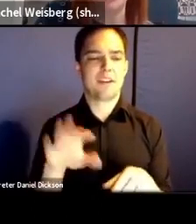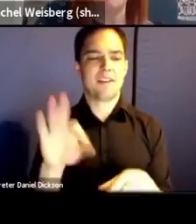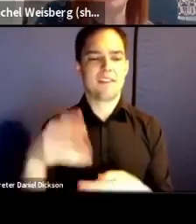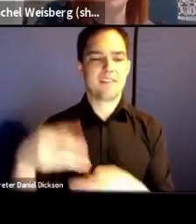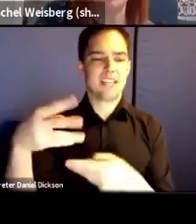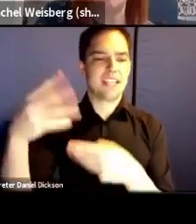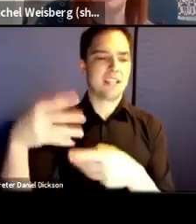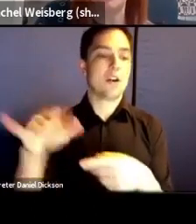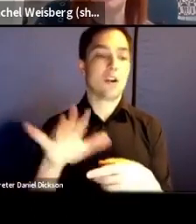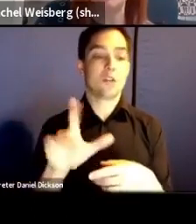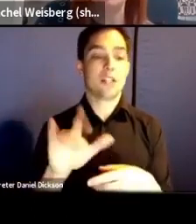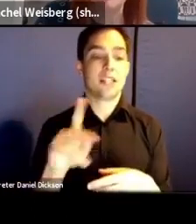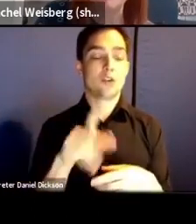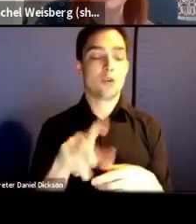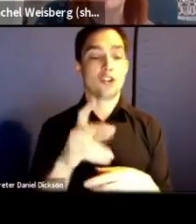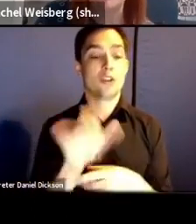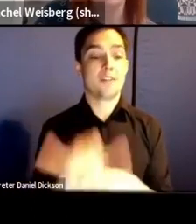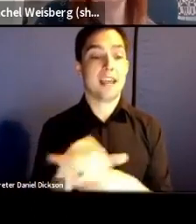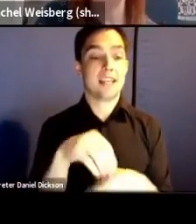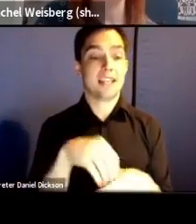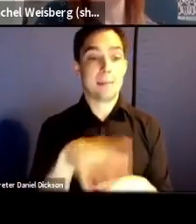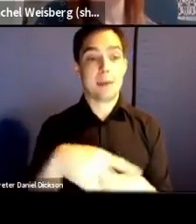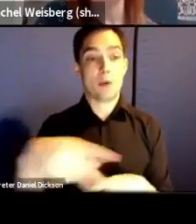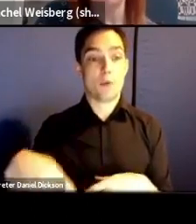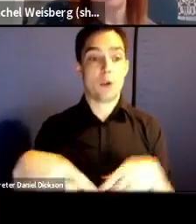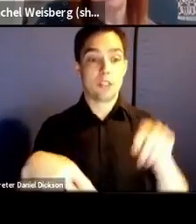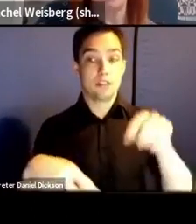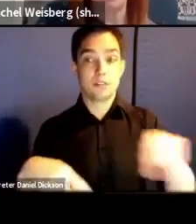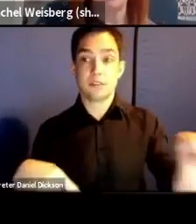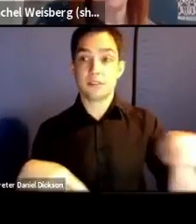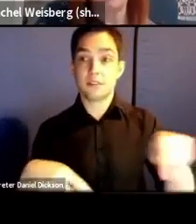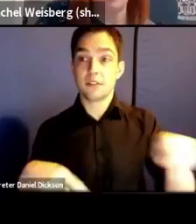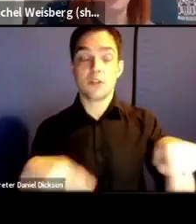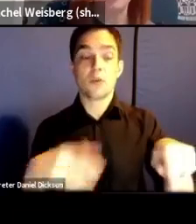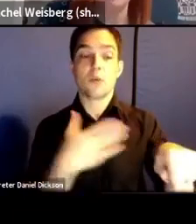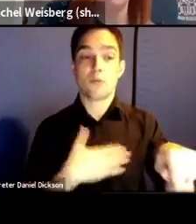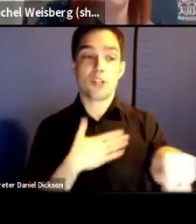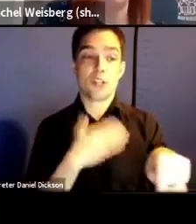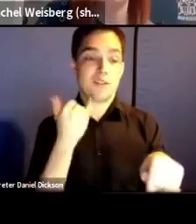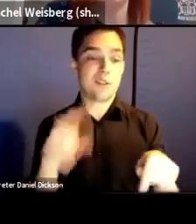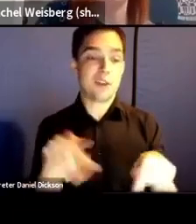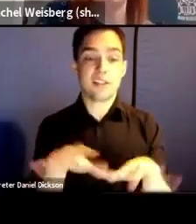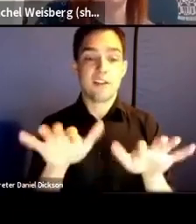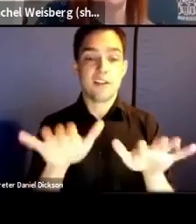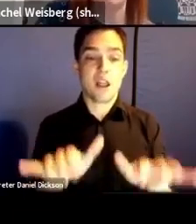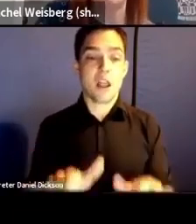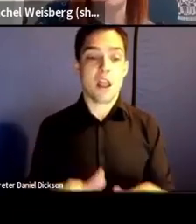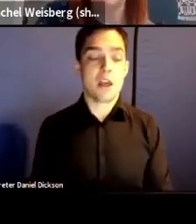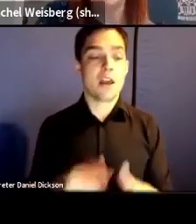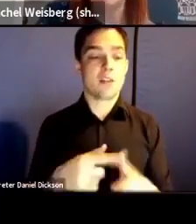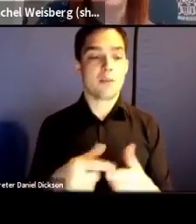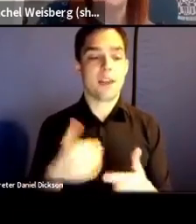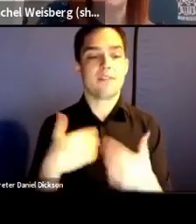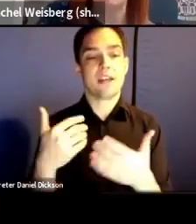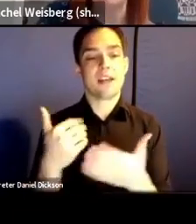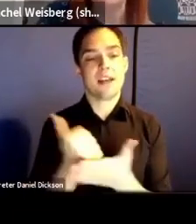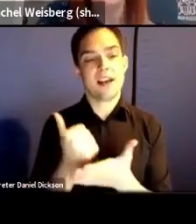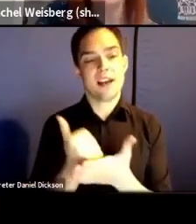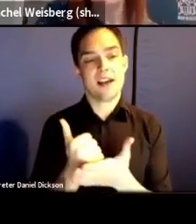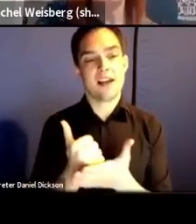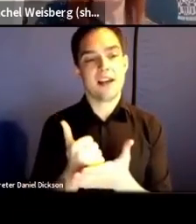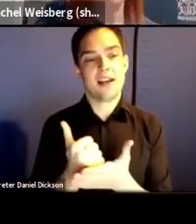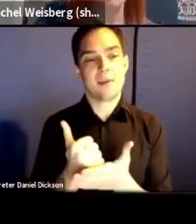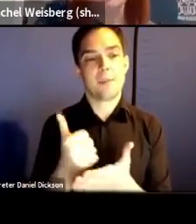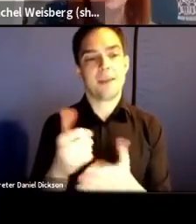to a survey in this PowerPoint. We would really appreciate it if you could fill that out. And then, of course, we have the helpline's contact